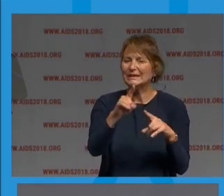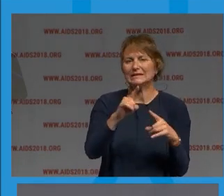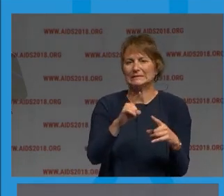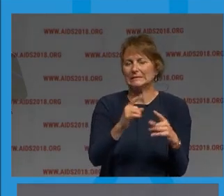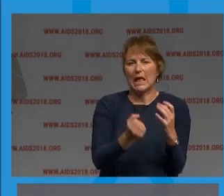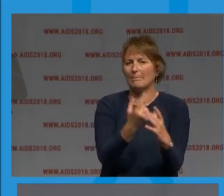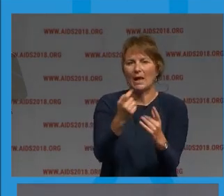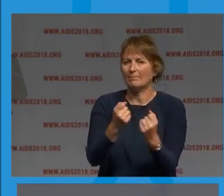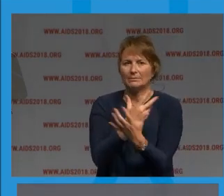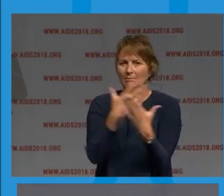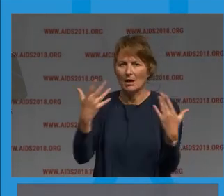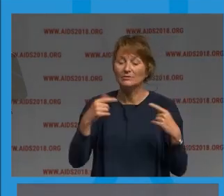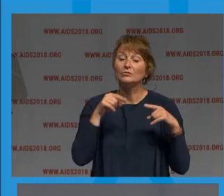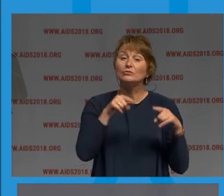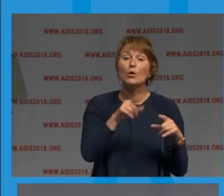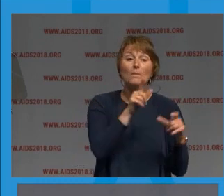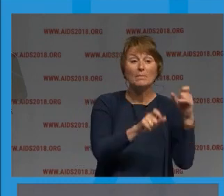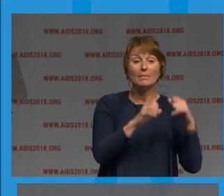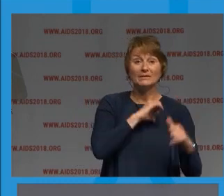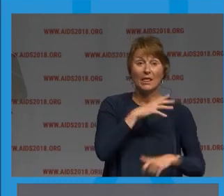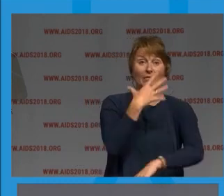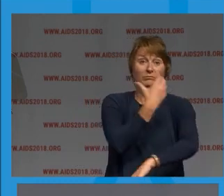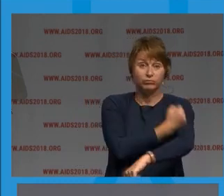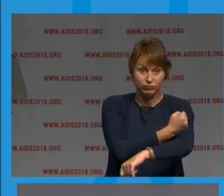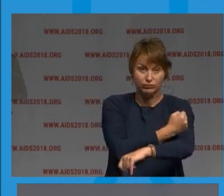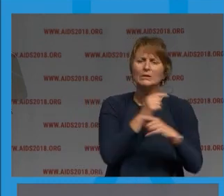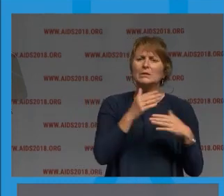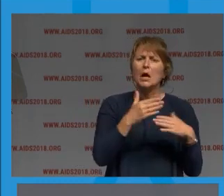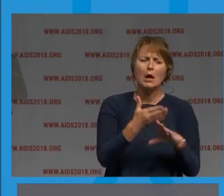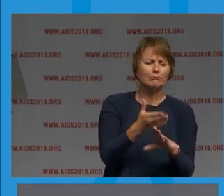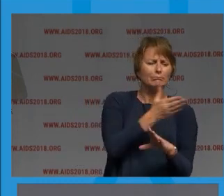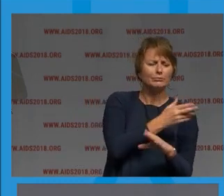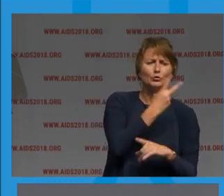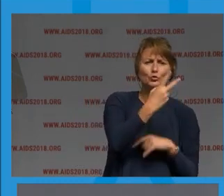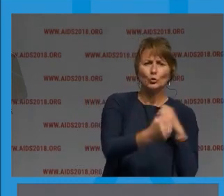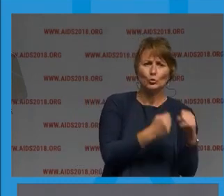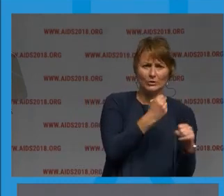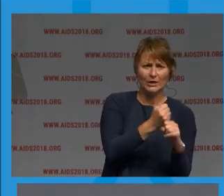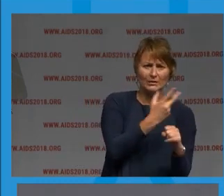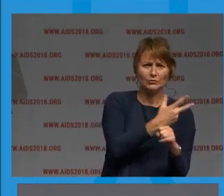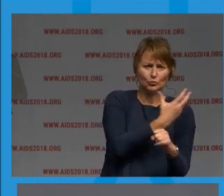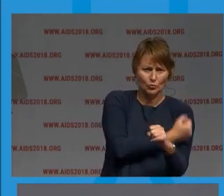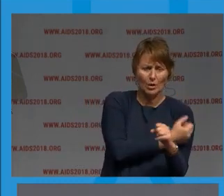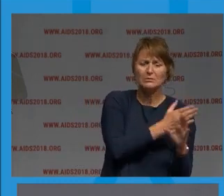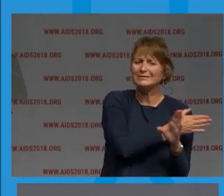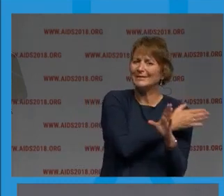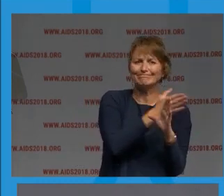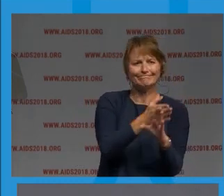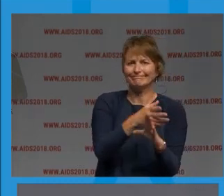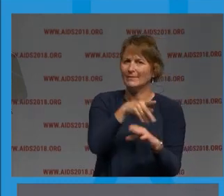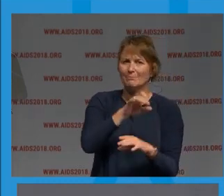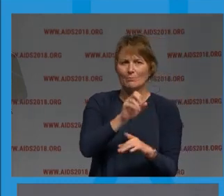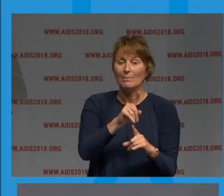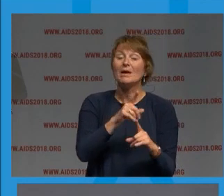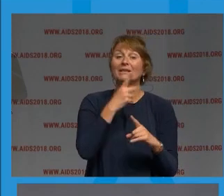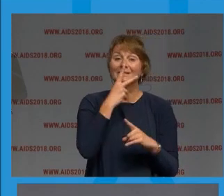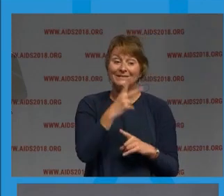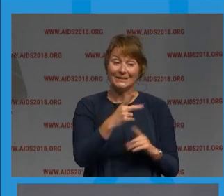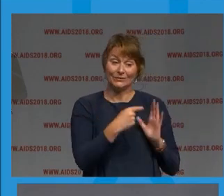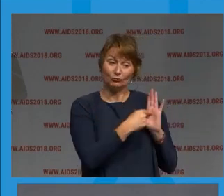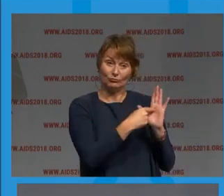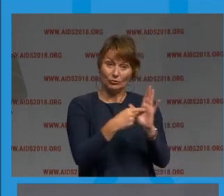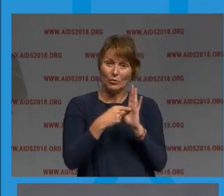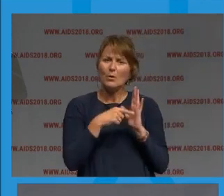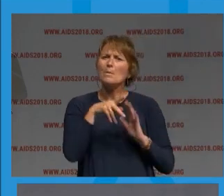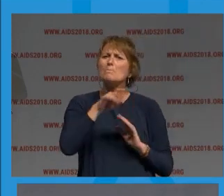several consultations with people who inject drugs conducted over the past 2 years. Results of these consultations show that PrEP is not